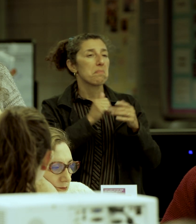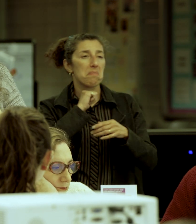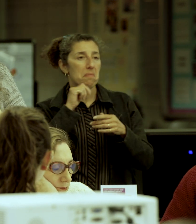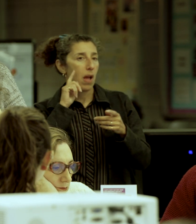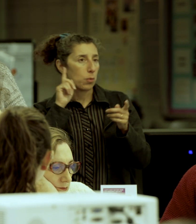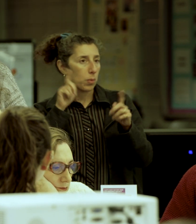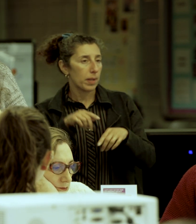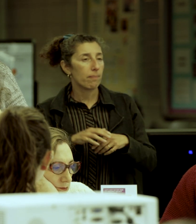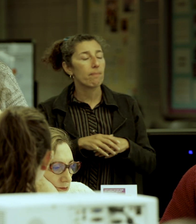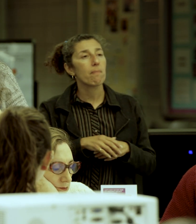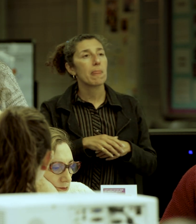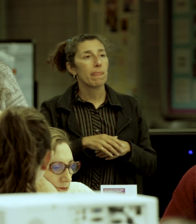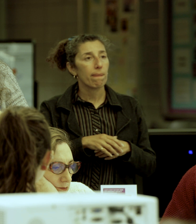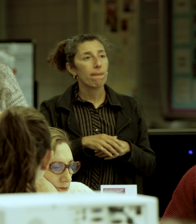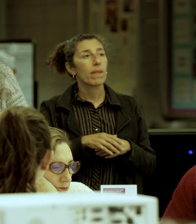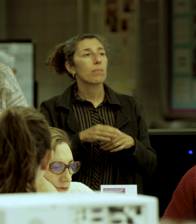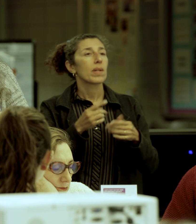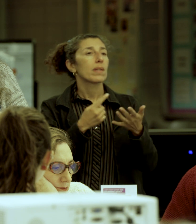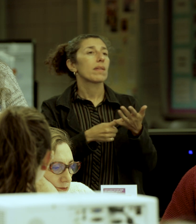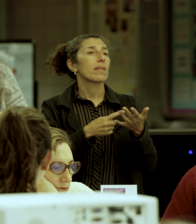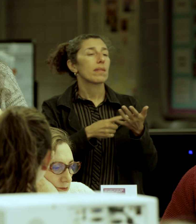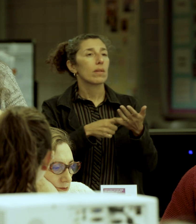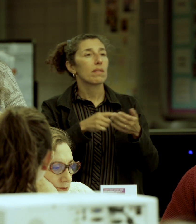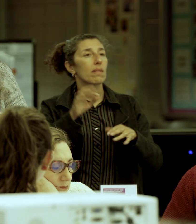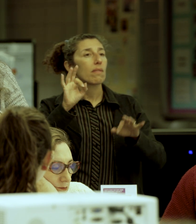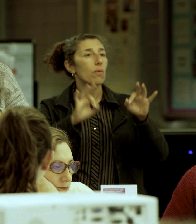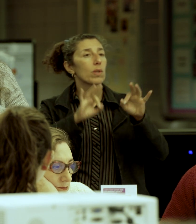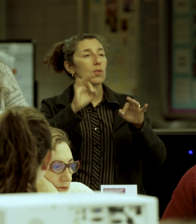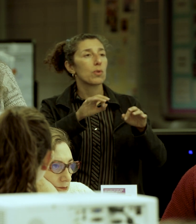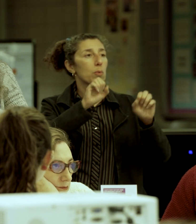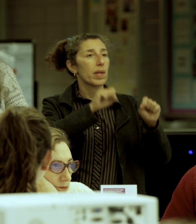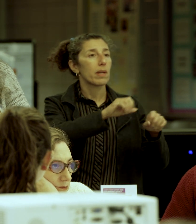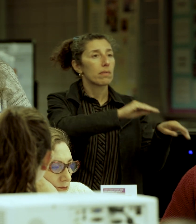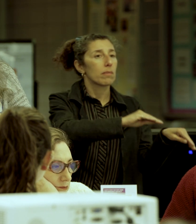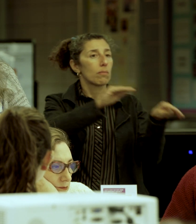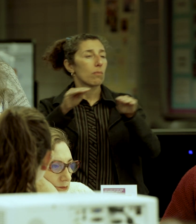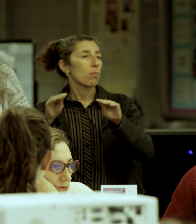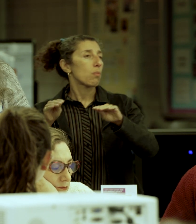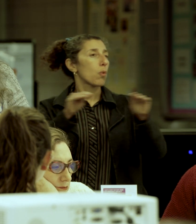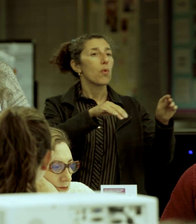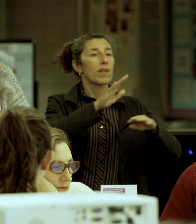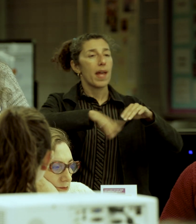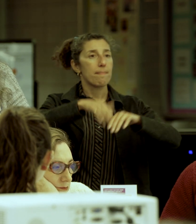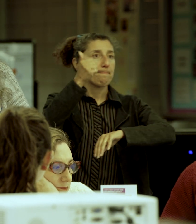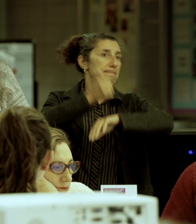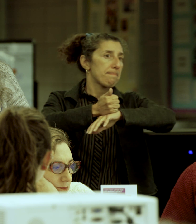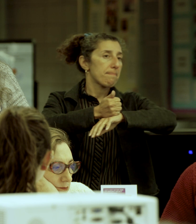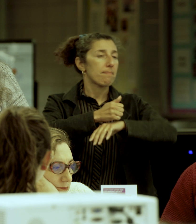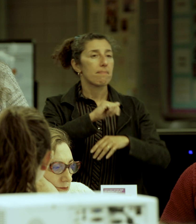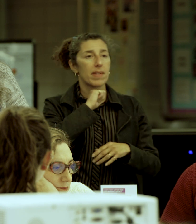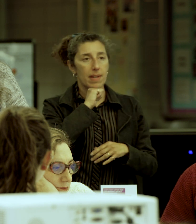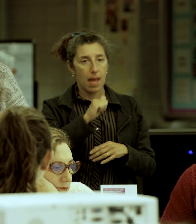There was a call for more movable furniture and less of the concrete static look that it has now. And